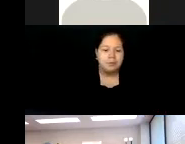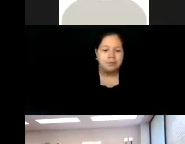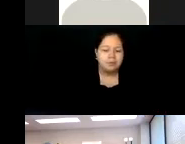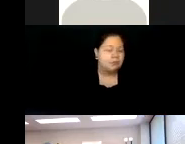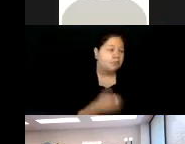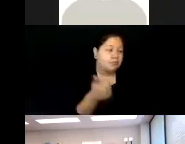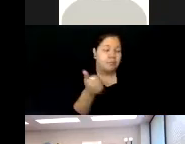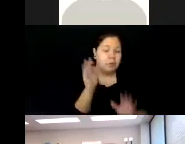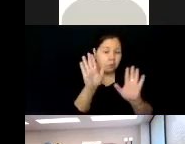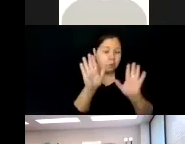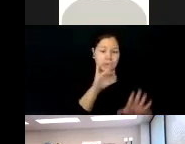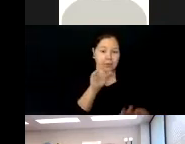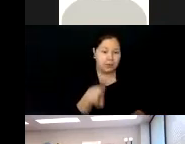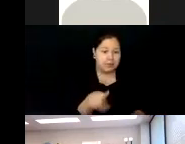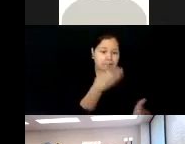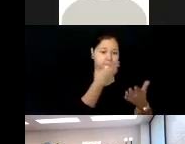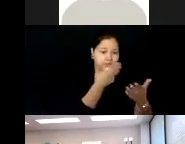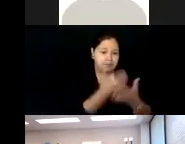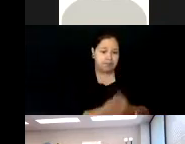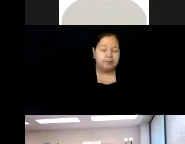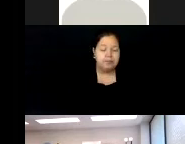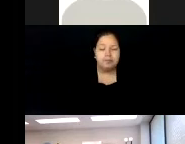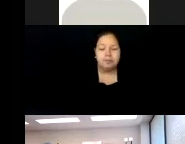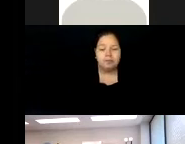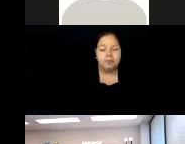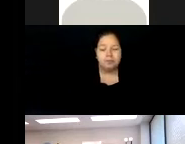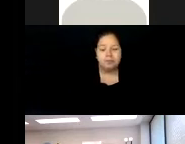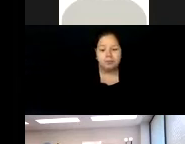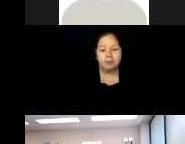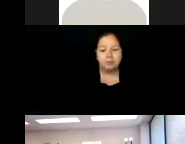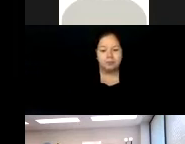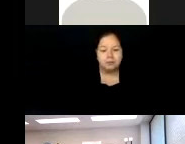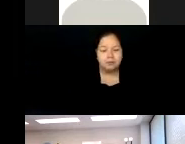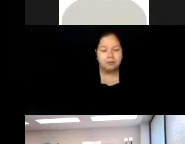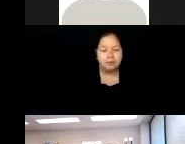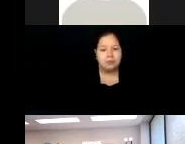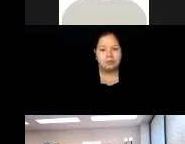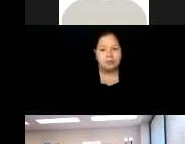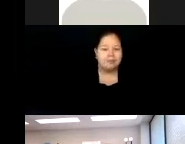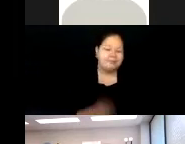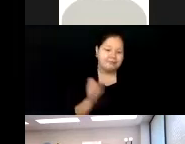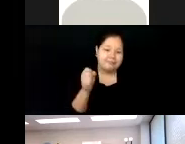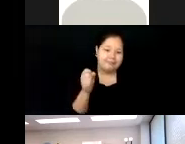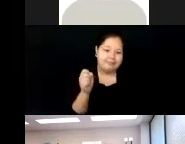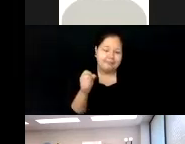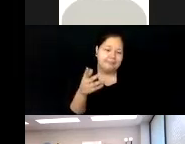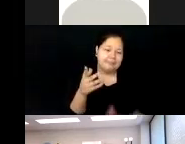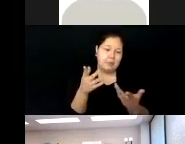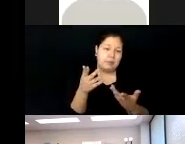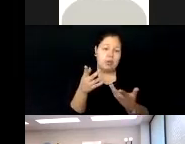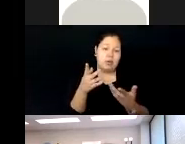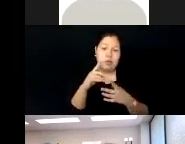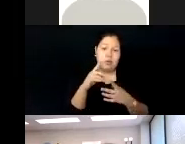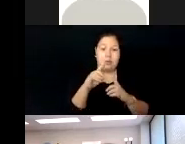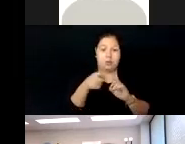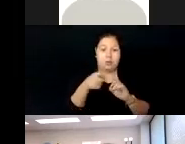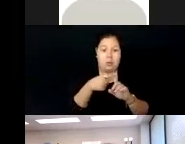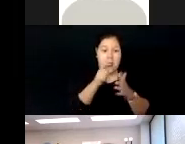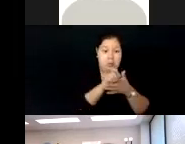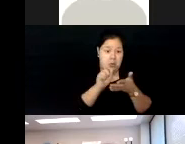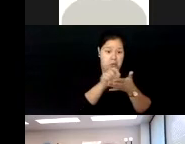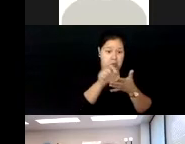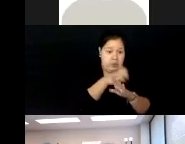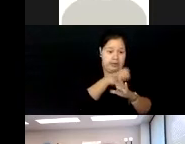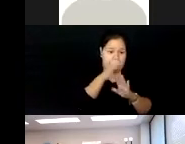great question. Thank you for that. Really, yeah, exactly. Because we initially wrote the curriculum